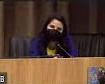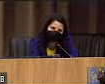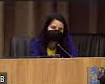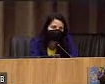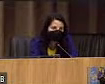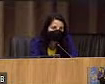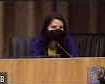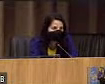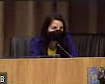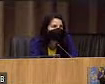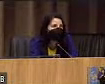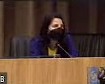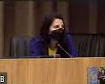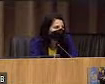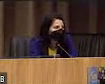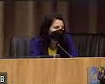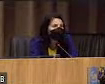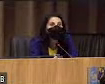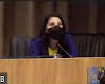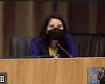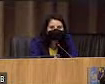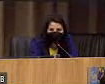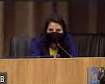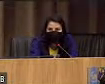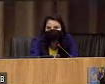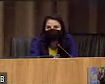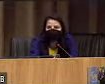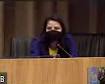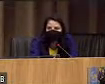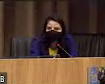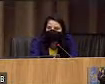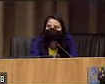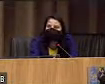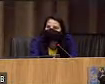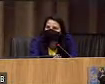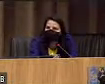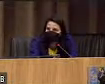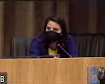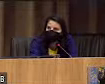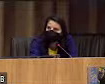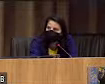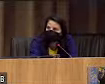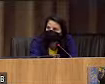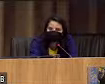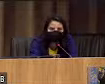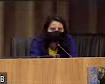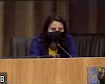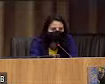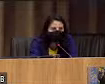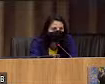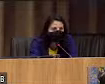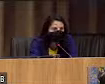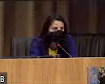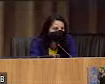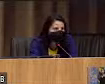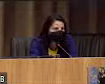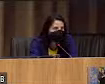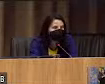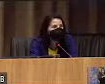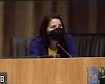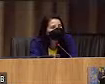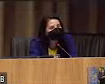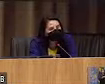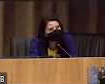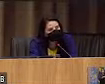the for reinfection, official reinfection, the patients should have two samples with an interval